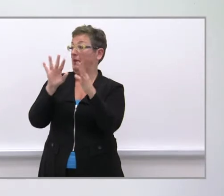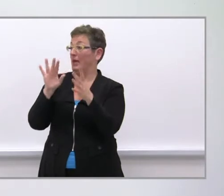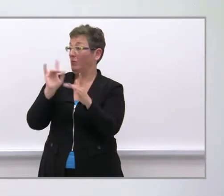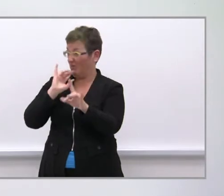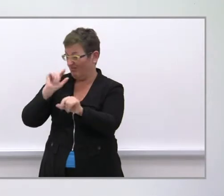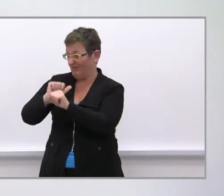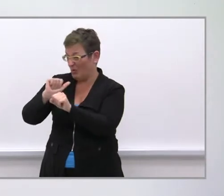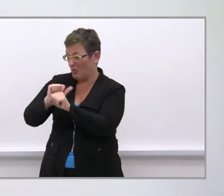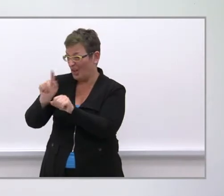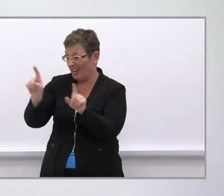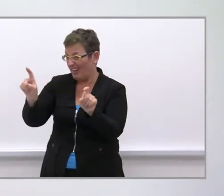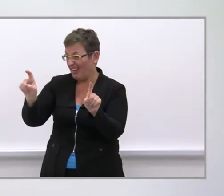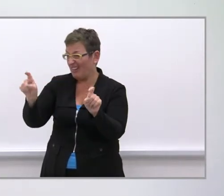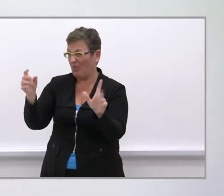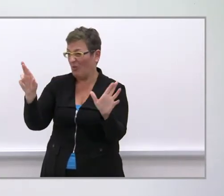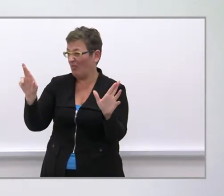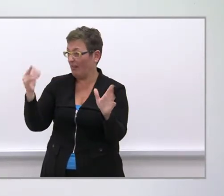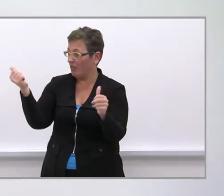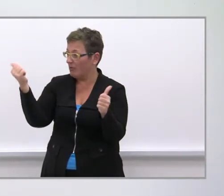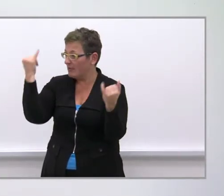that work?